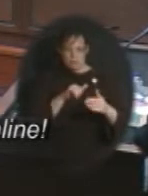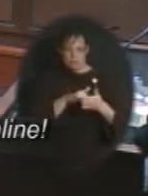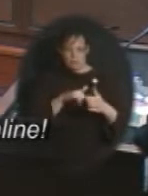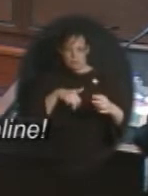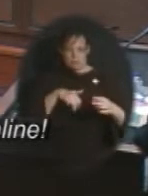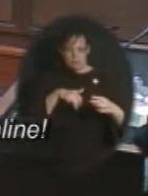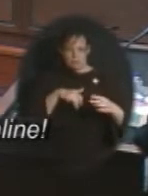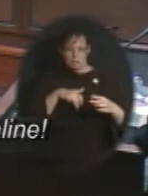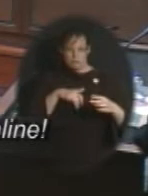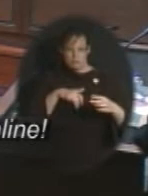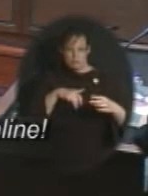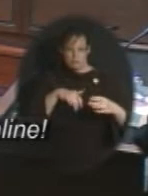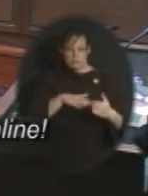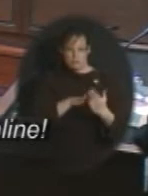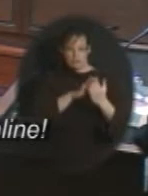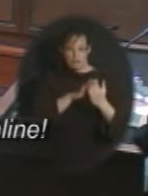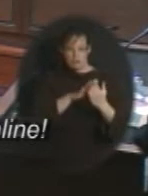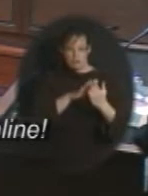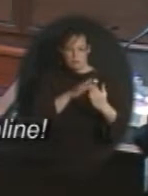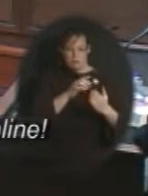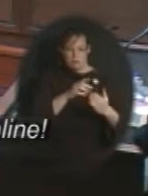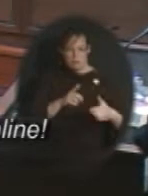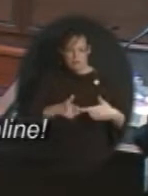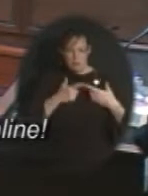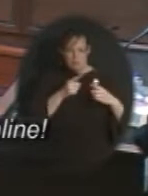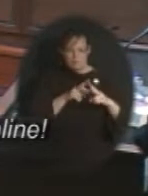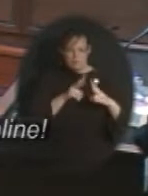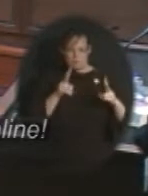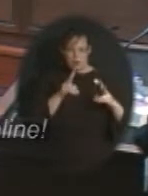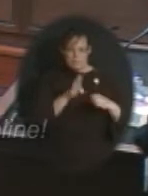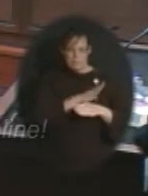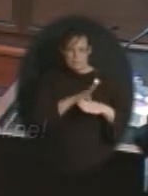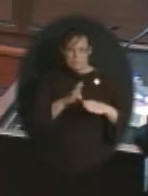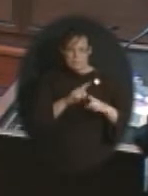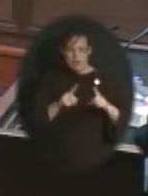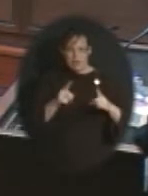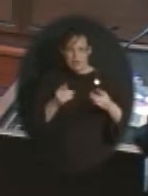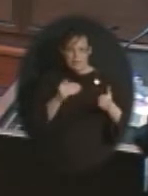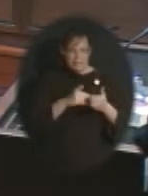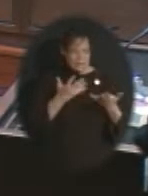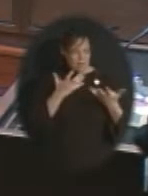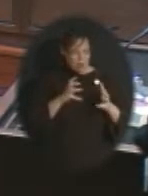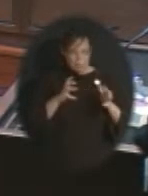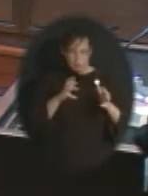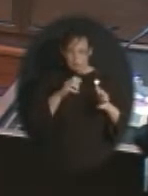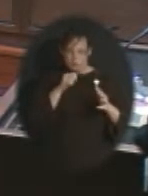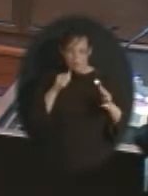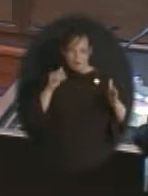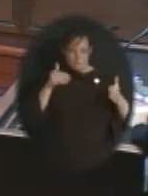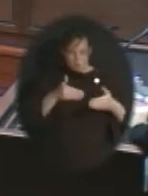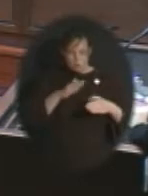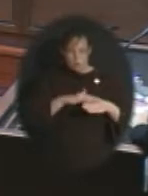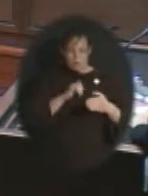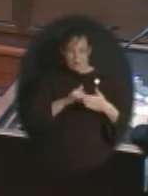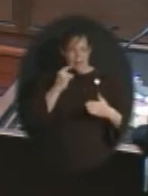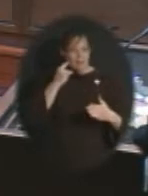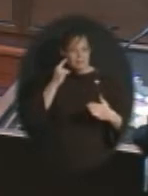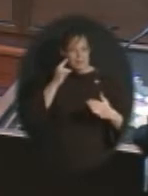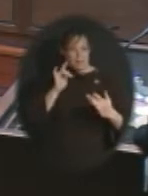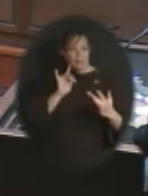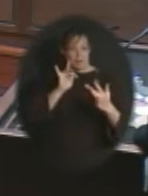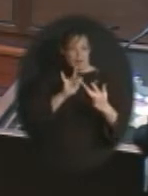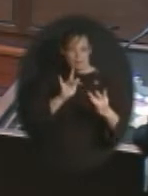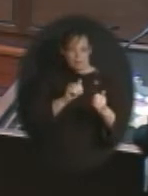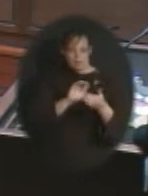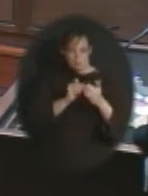because life is life and people are very, very busy. But again, I don't want to lose focus on that, and I do think reaching out to the